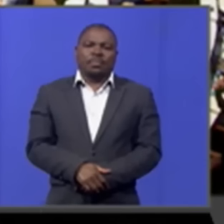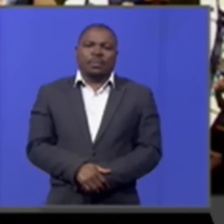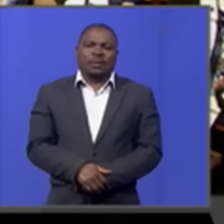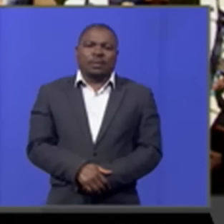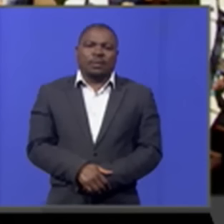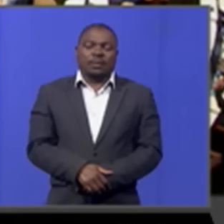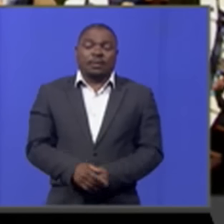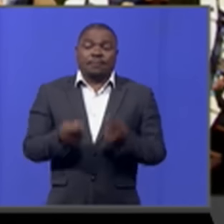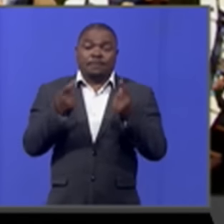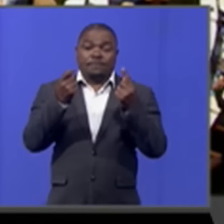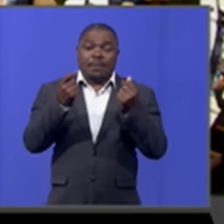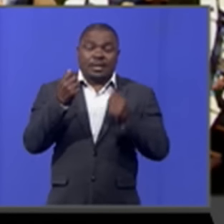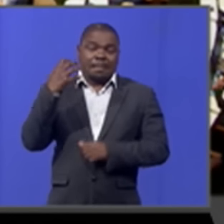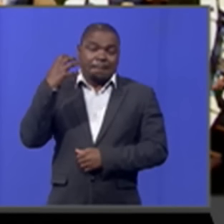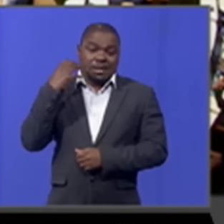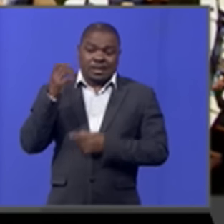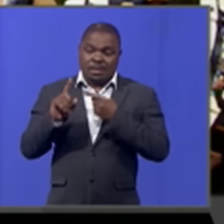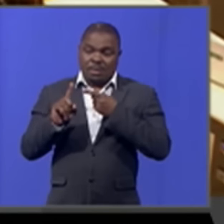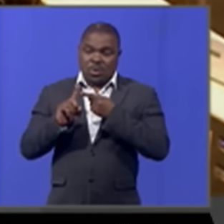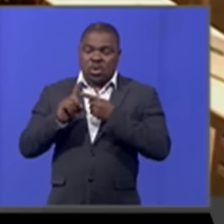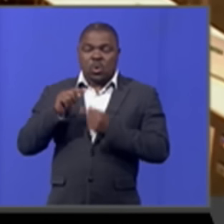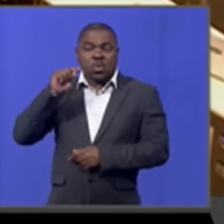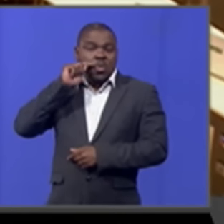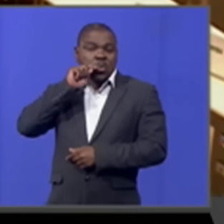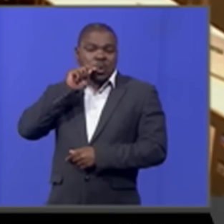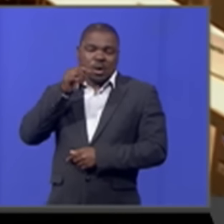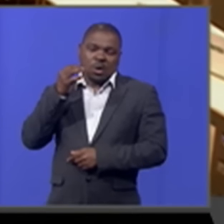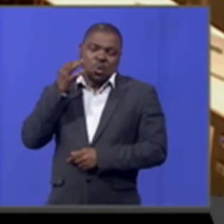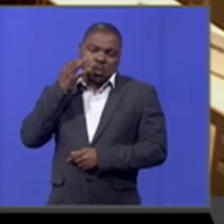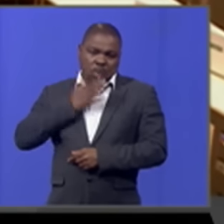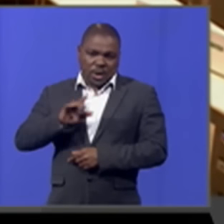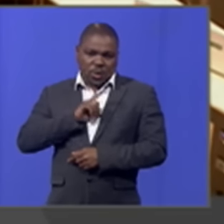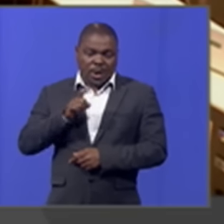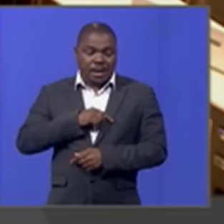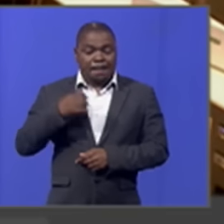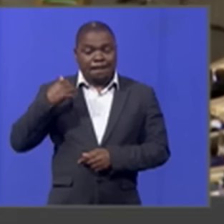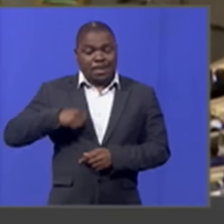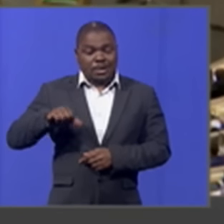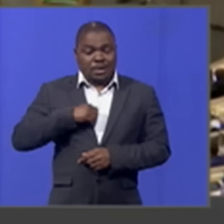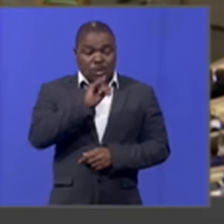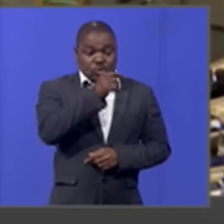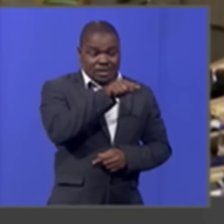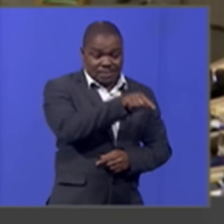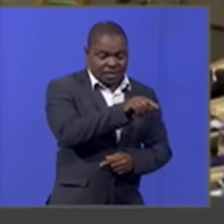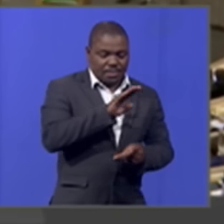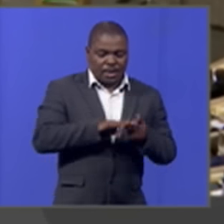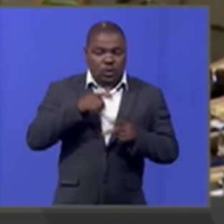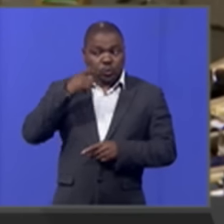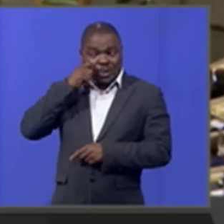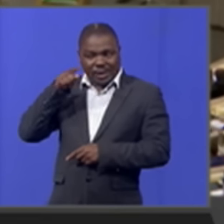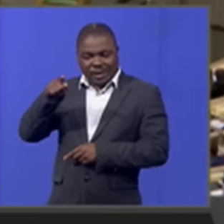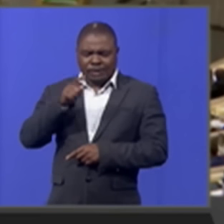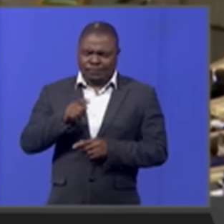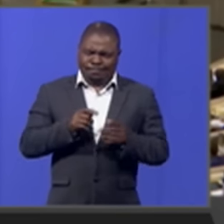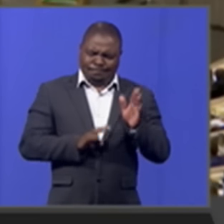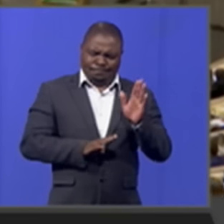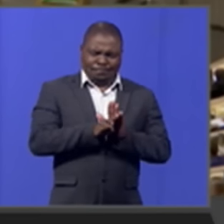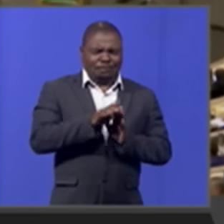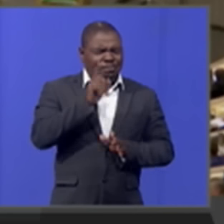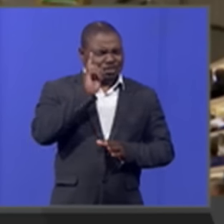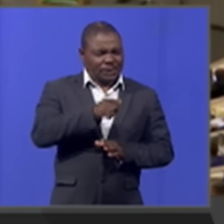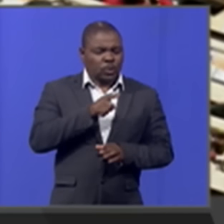Tona ya Matlotlo Inokodongwana o batla gore go gapelediwe phetolo kwa dimmasepaleng tsa Johannesburg le Tshwane. Dimmasepala